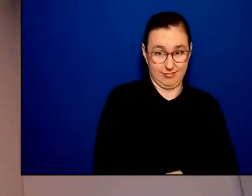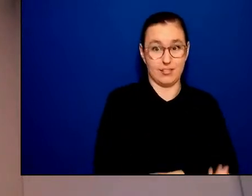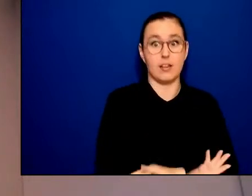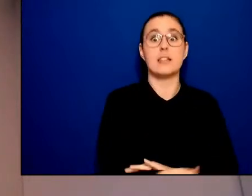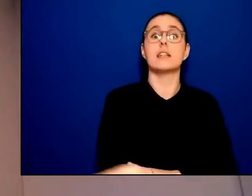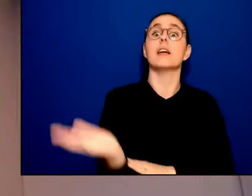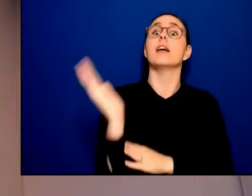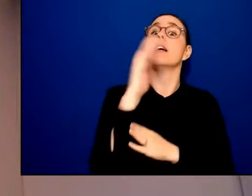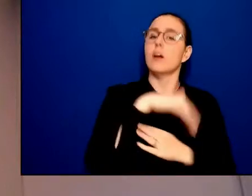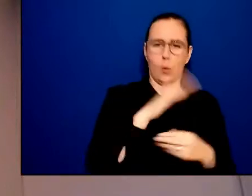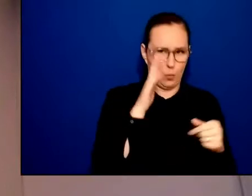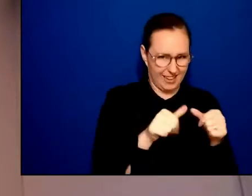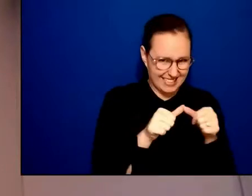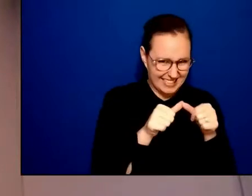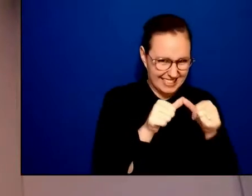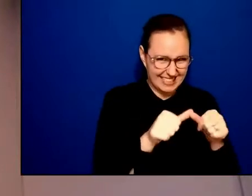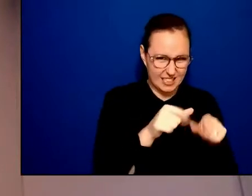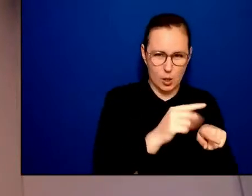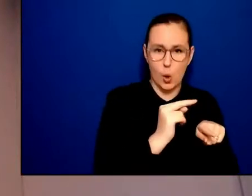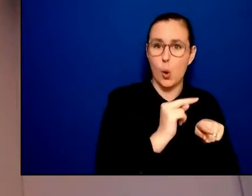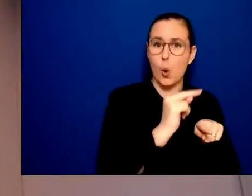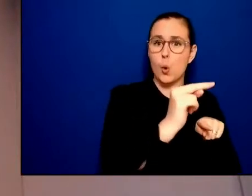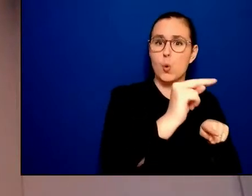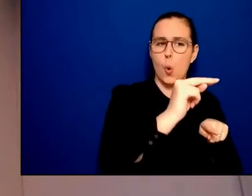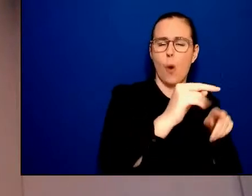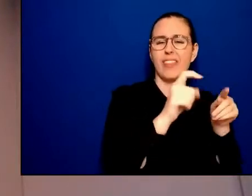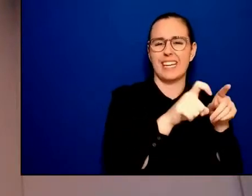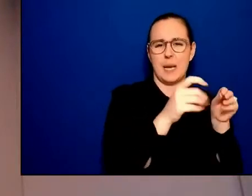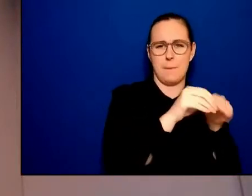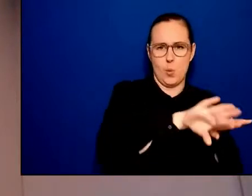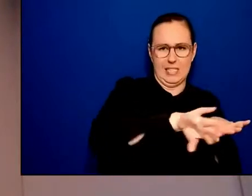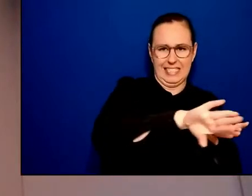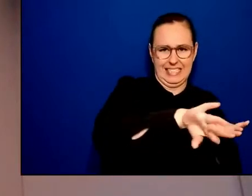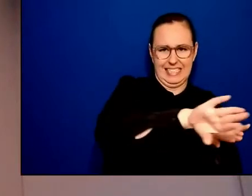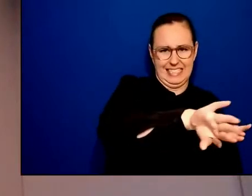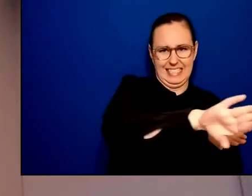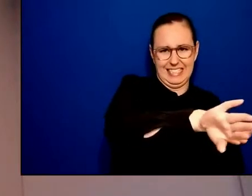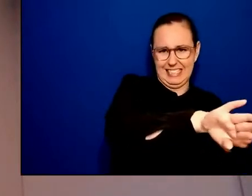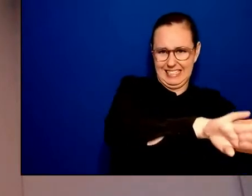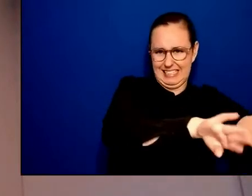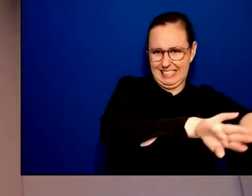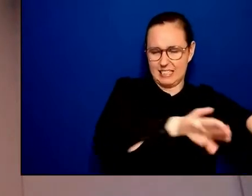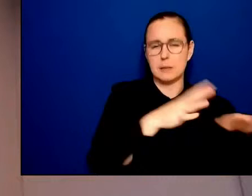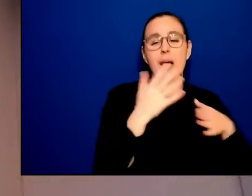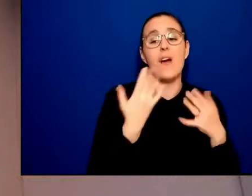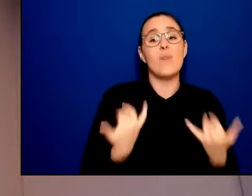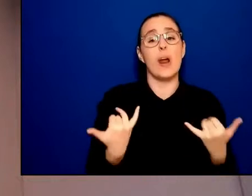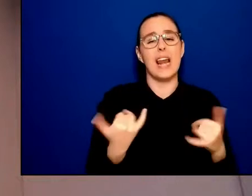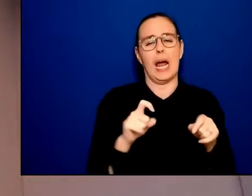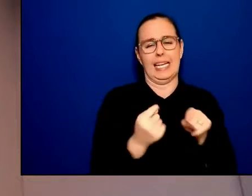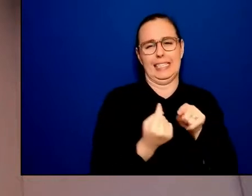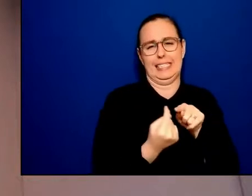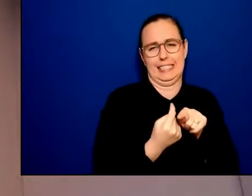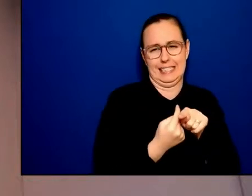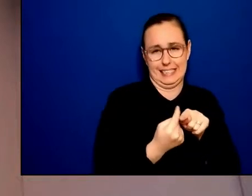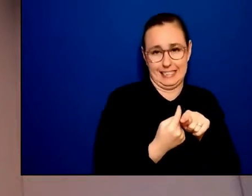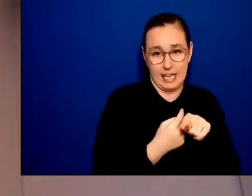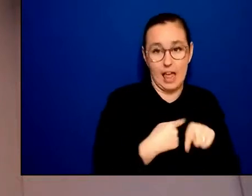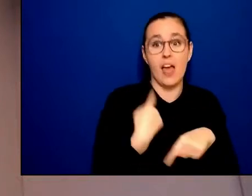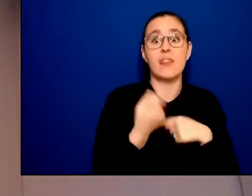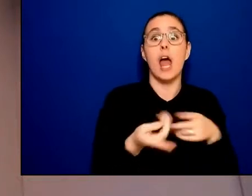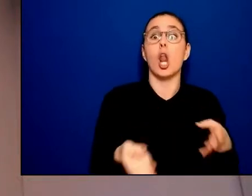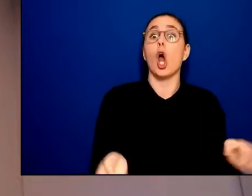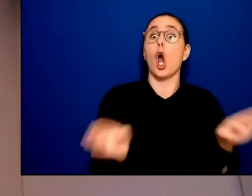lanes, and that will require closures over the next 6 nights of full closures between 6 p.m. and 6 a.m.